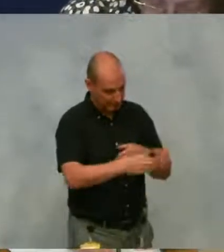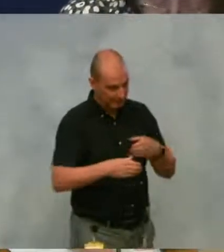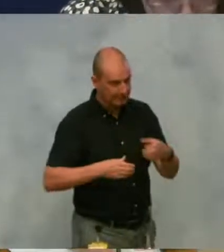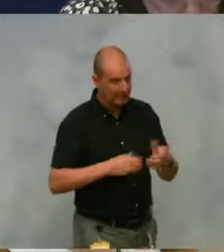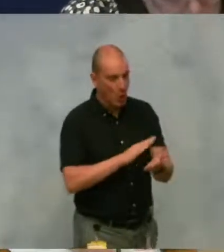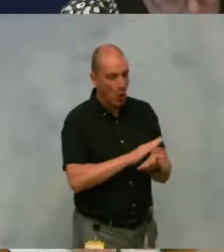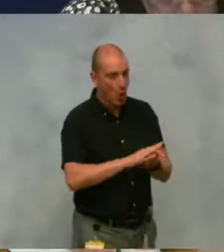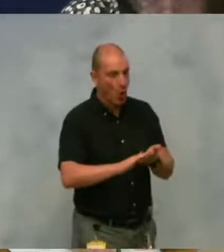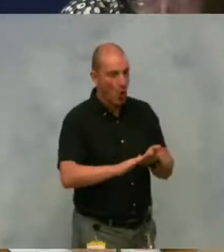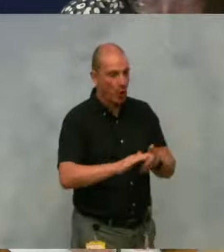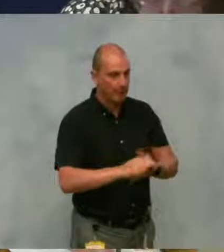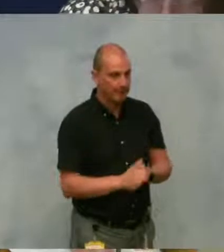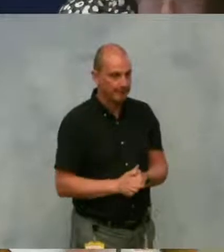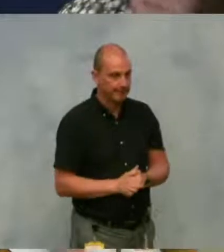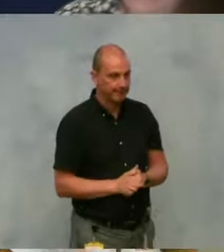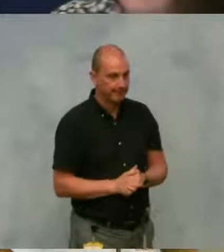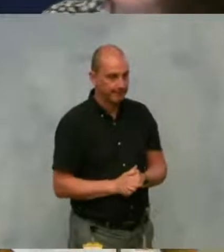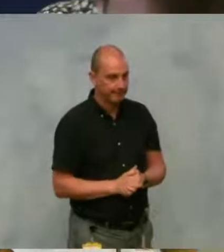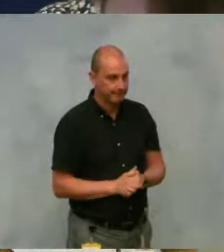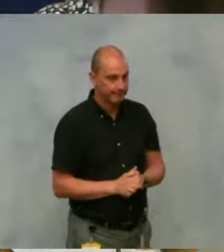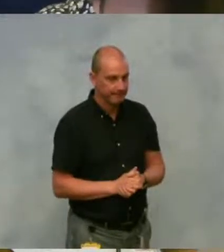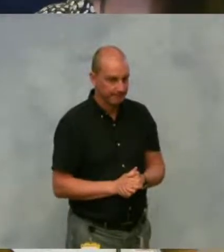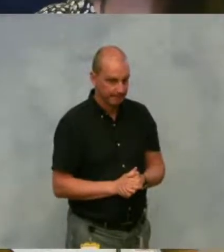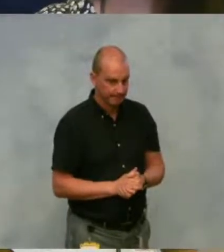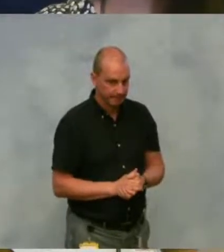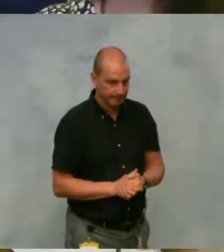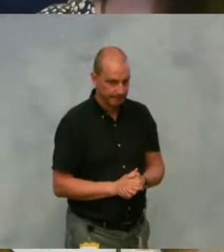That's lovely, thank you very much.